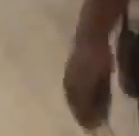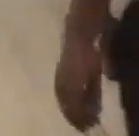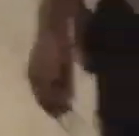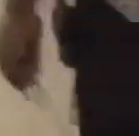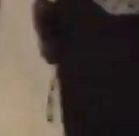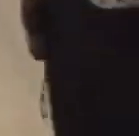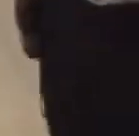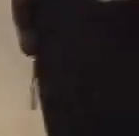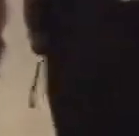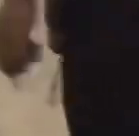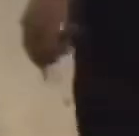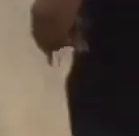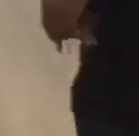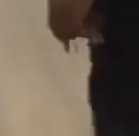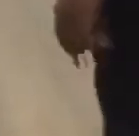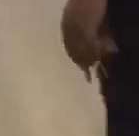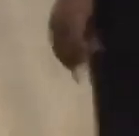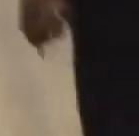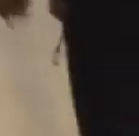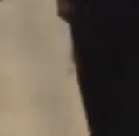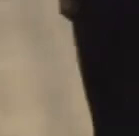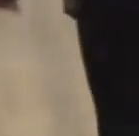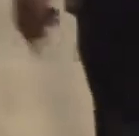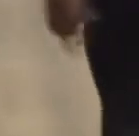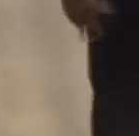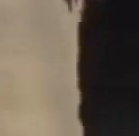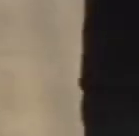Tonight is your healing night.